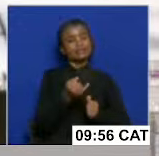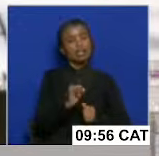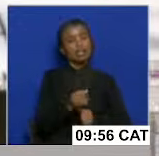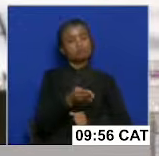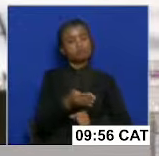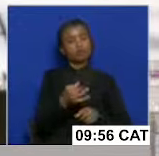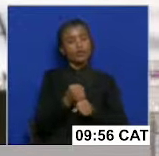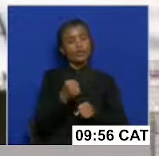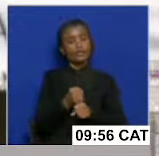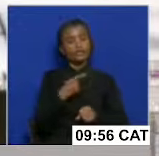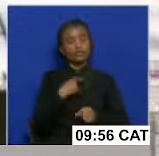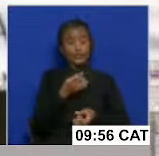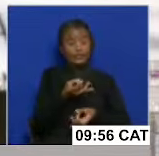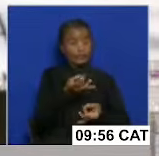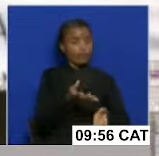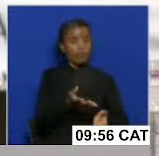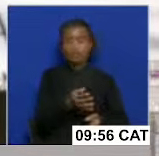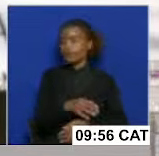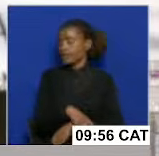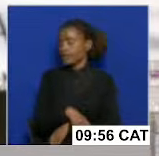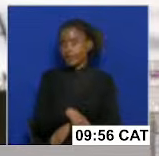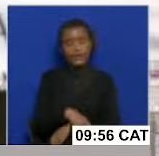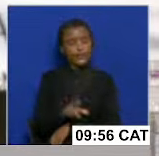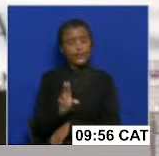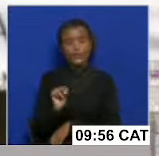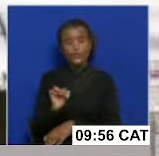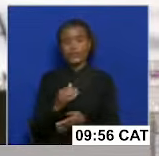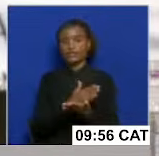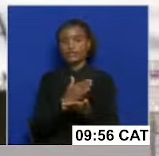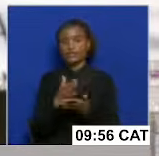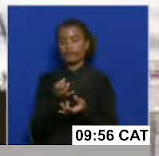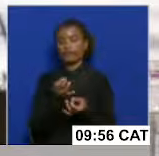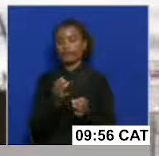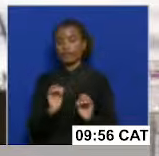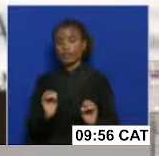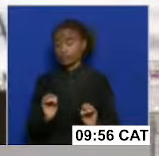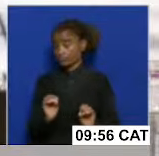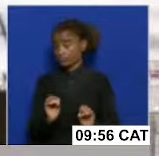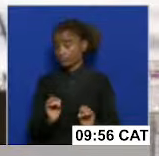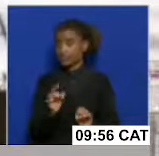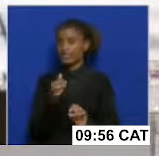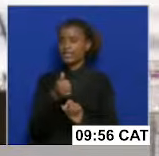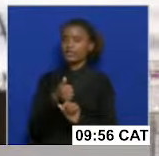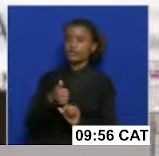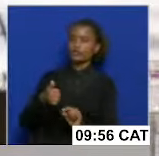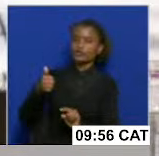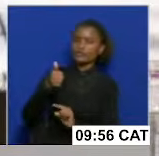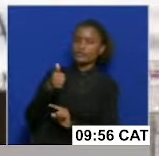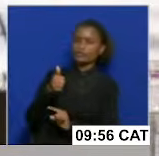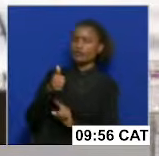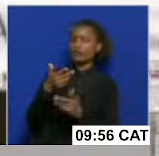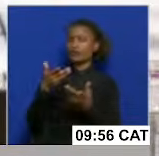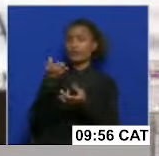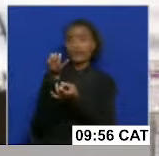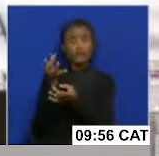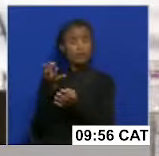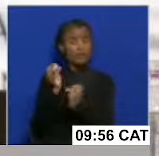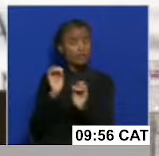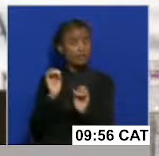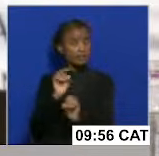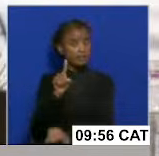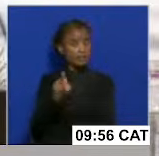No, I didn't share it with anyone. So you didn't share it with a superior in operations either? No, I